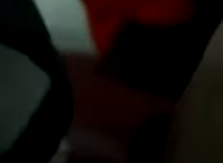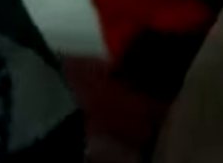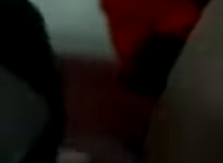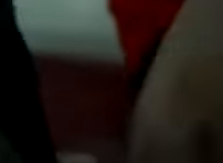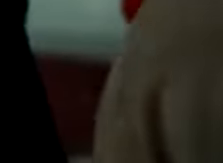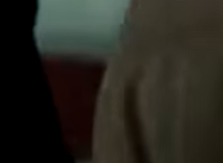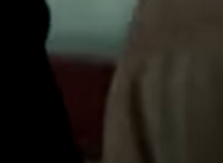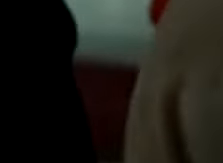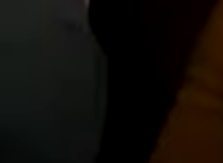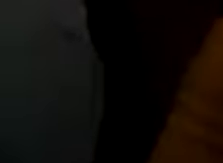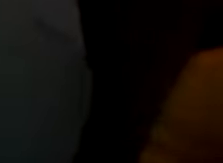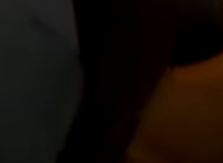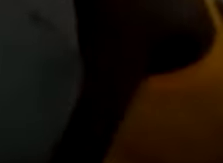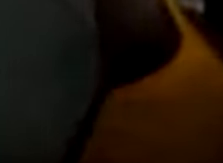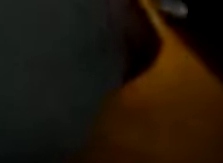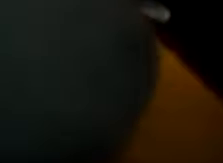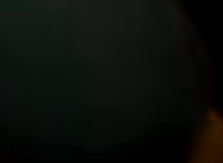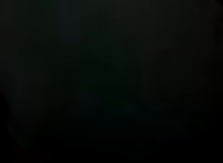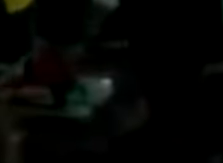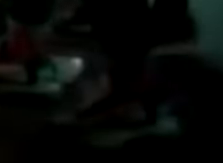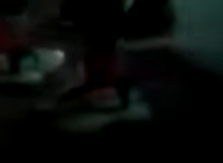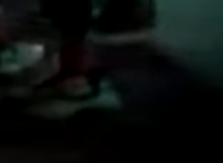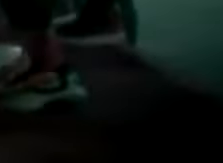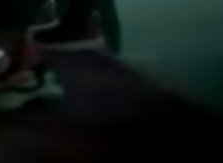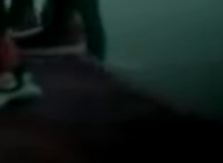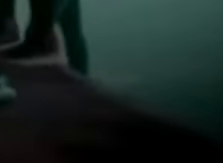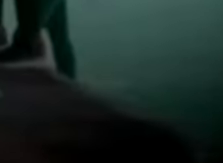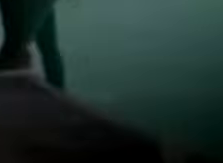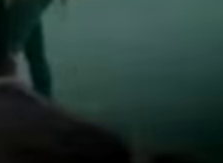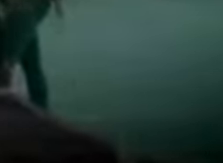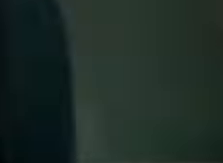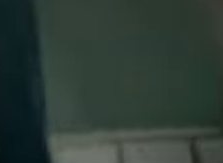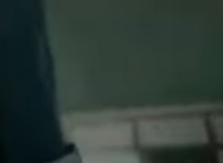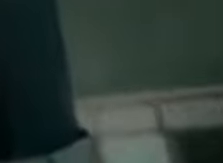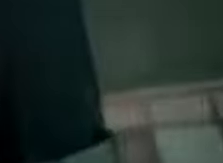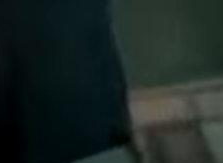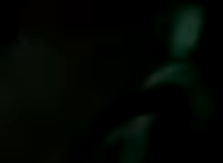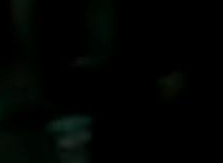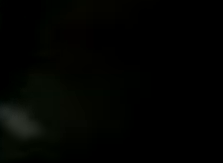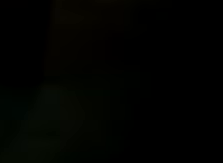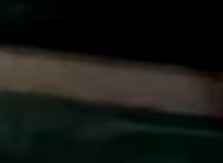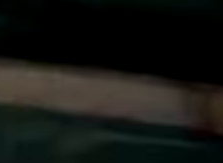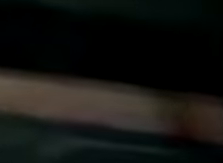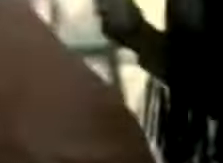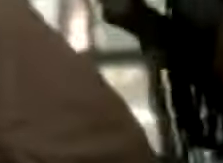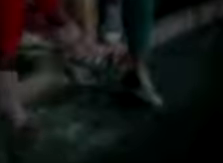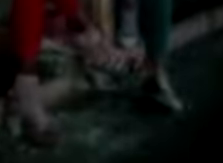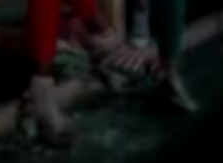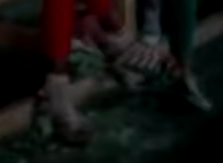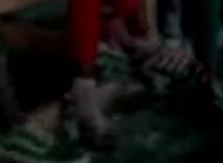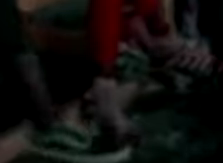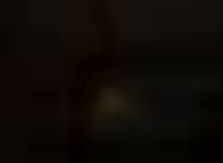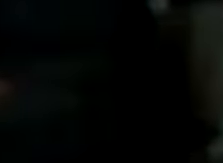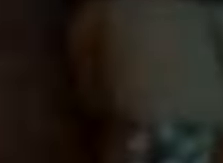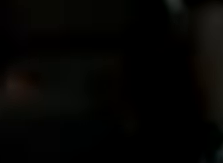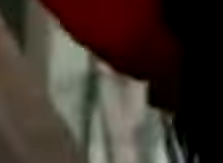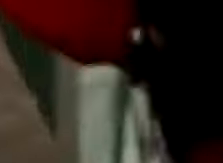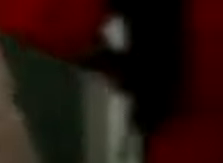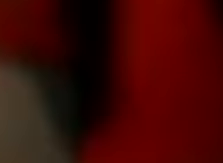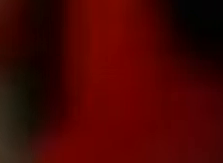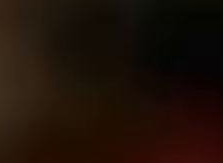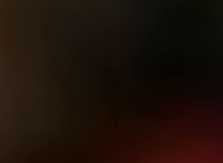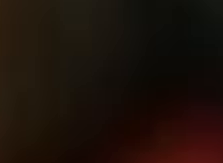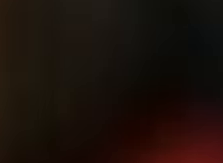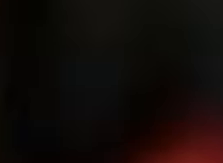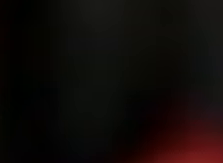effortless vocals. The versatile musician has hits like Kisi Badai, Kitenge, and Baridi under his belt.